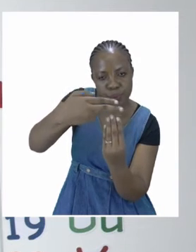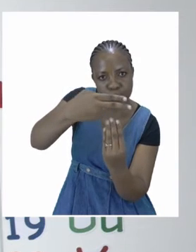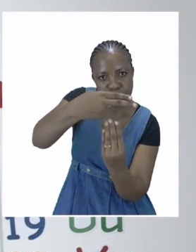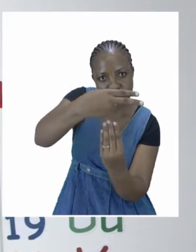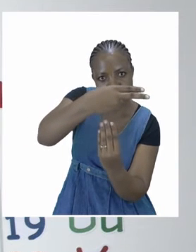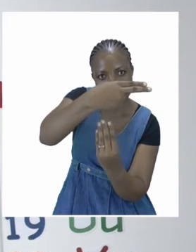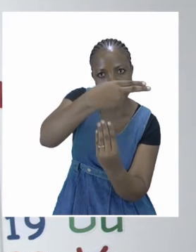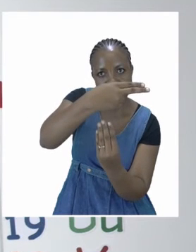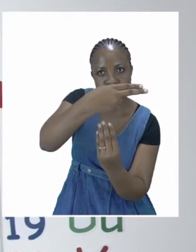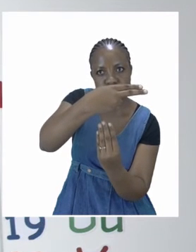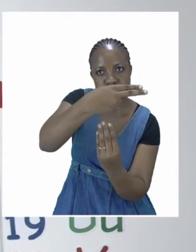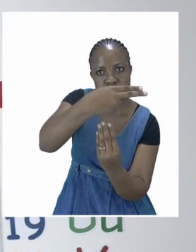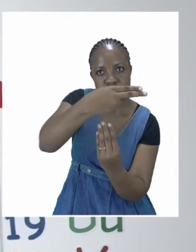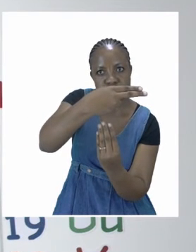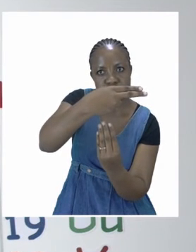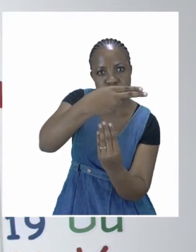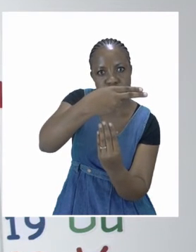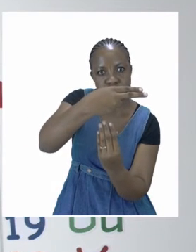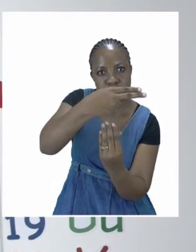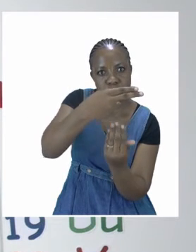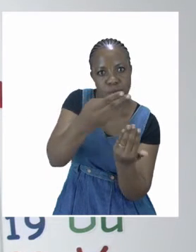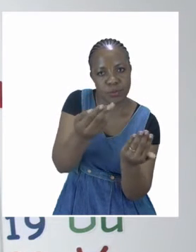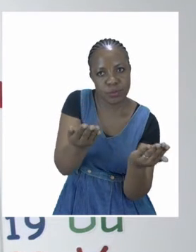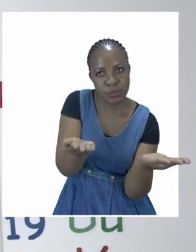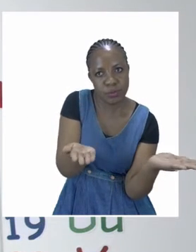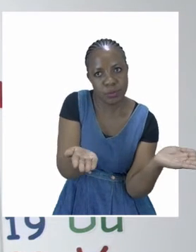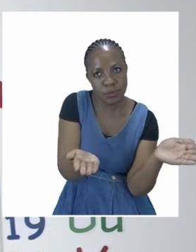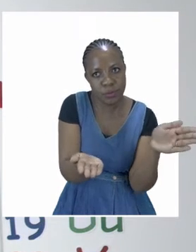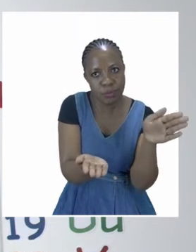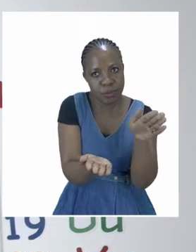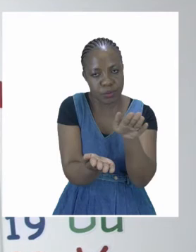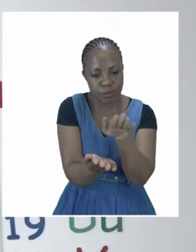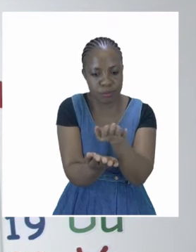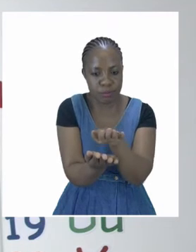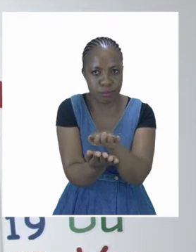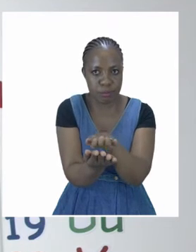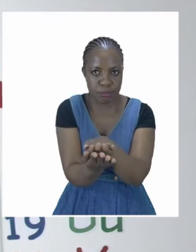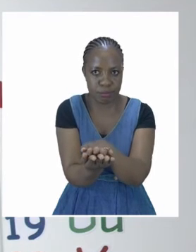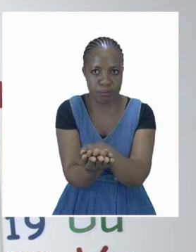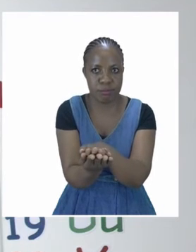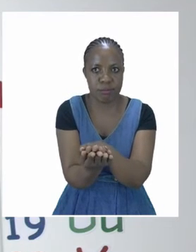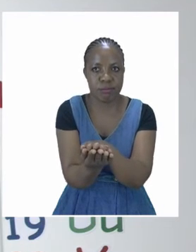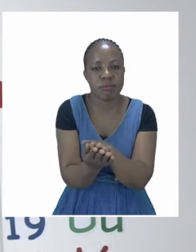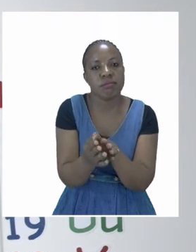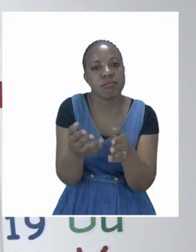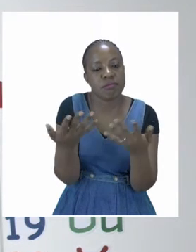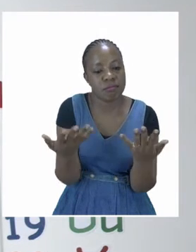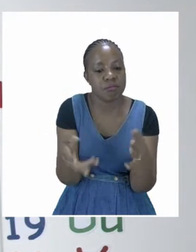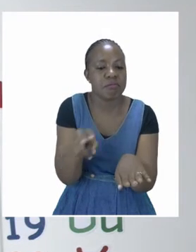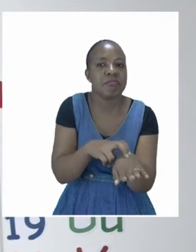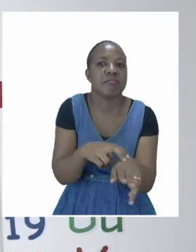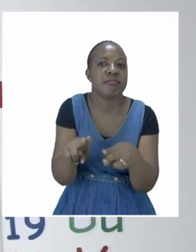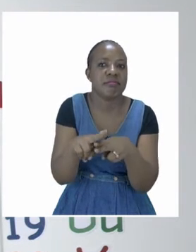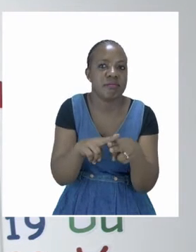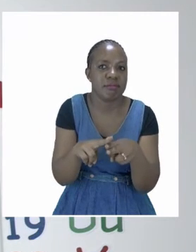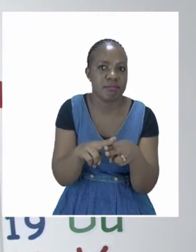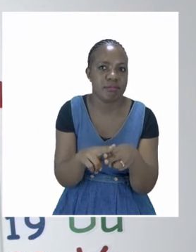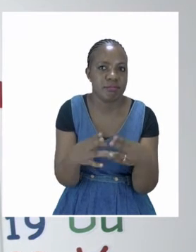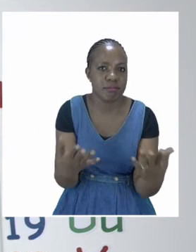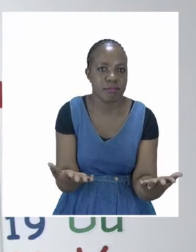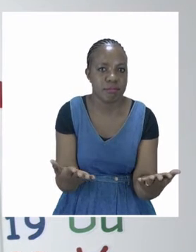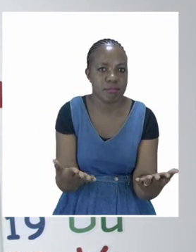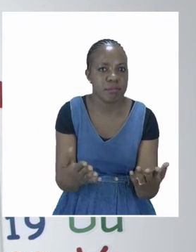Monique, those Micheline, I love so them. much. I love them. Honestly, I think I told Marisol the other day,